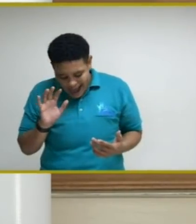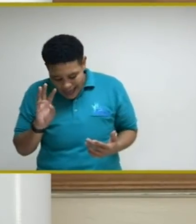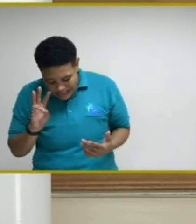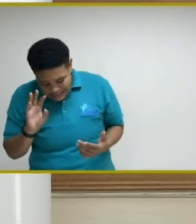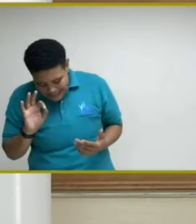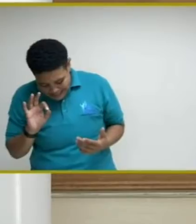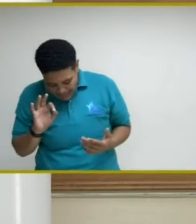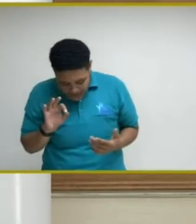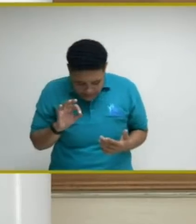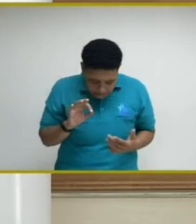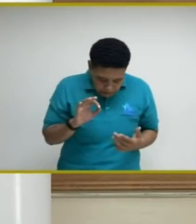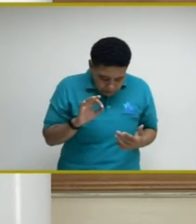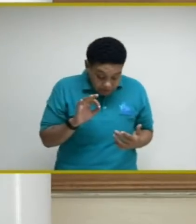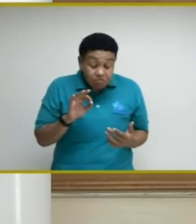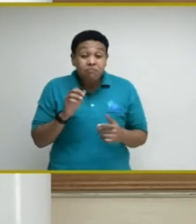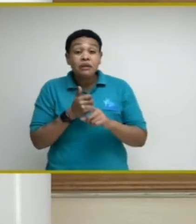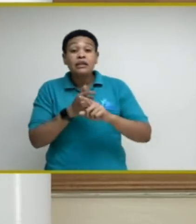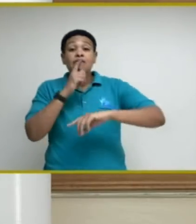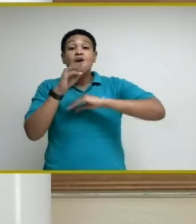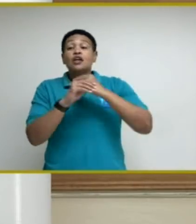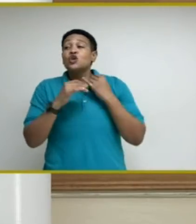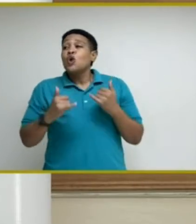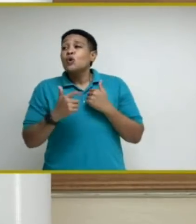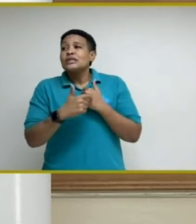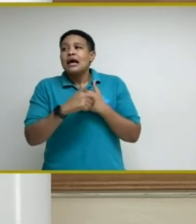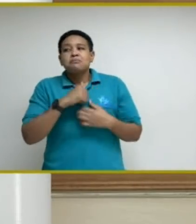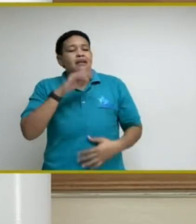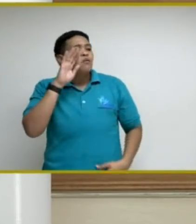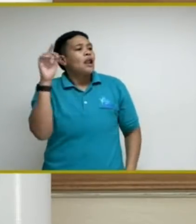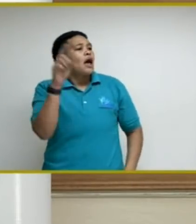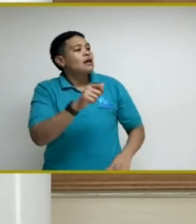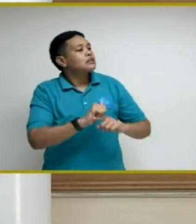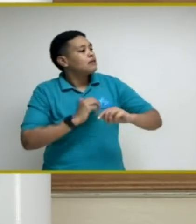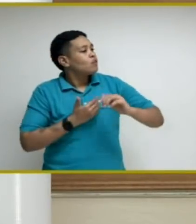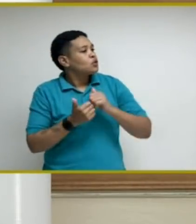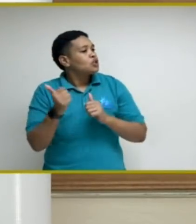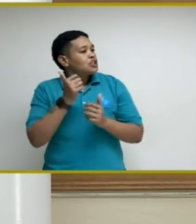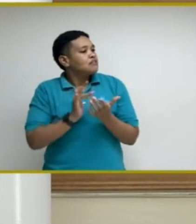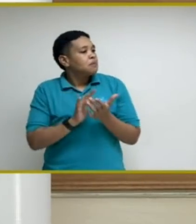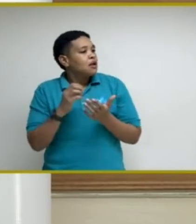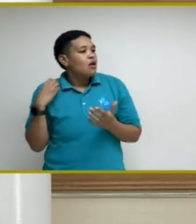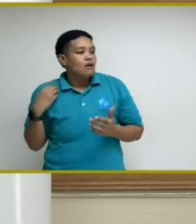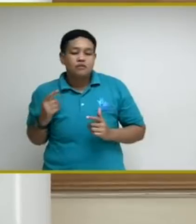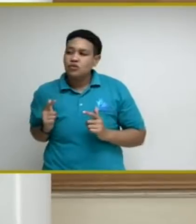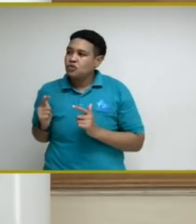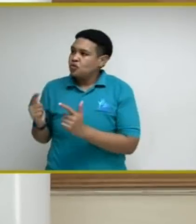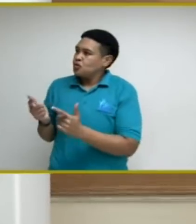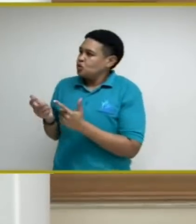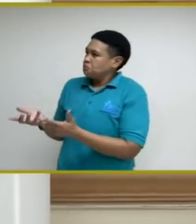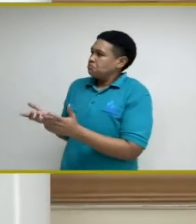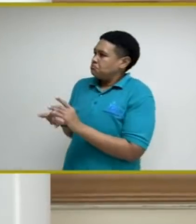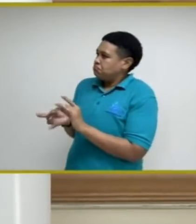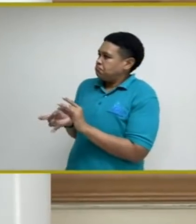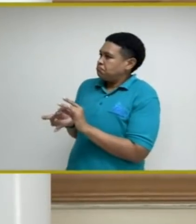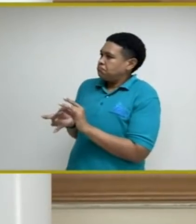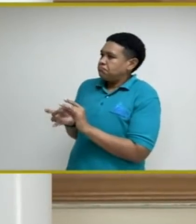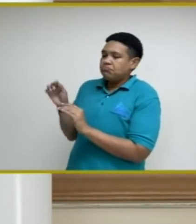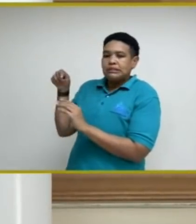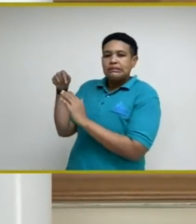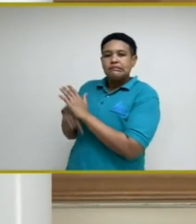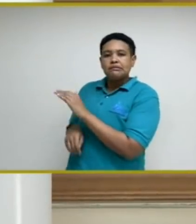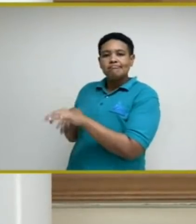1,869. At this time, I will now ask our Chief Medical Officer to provide some better